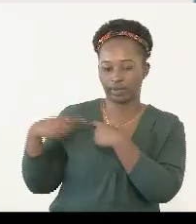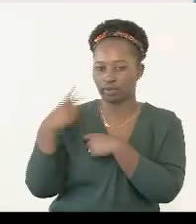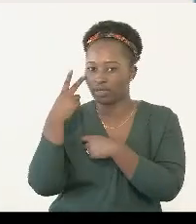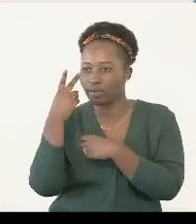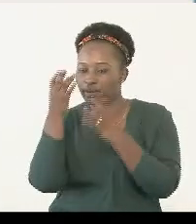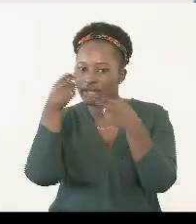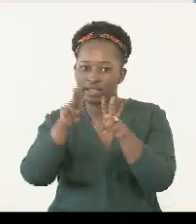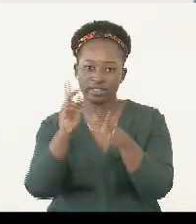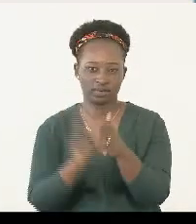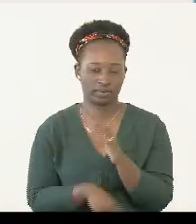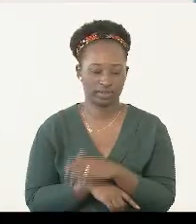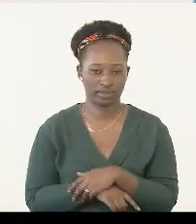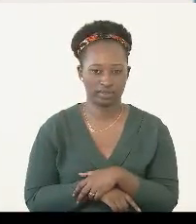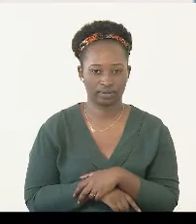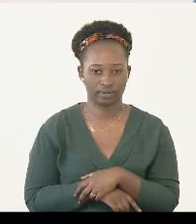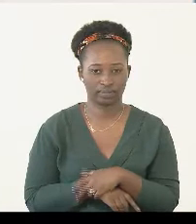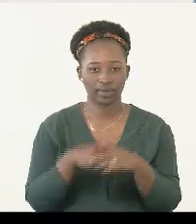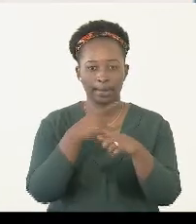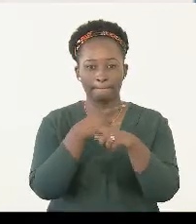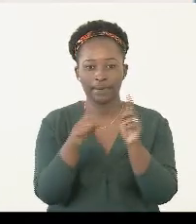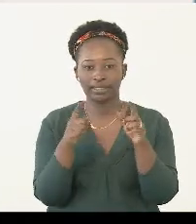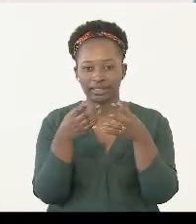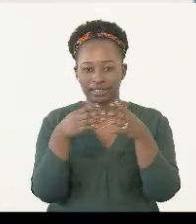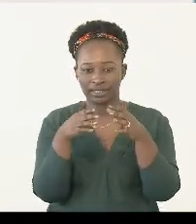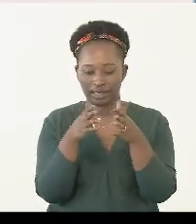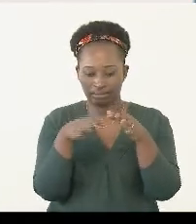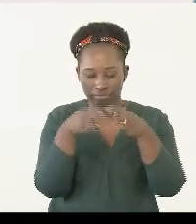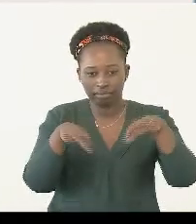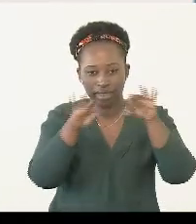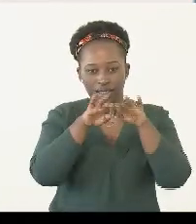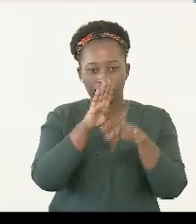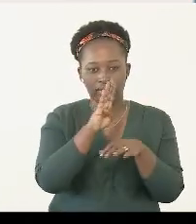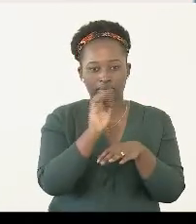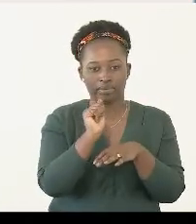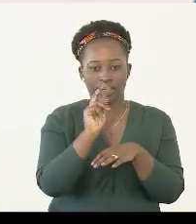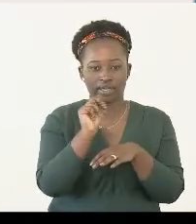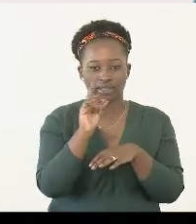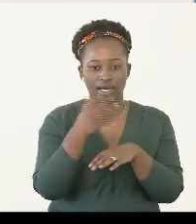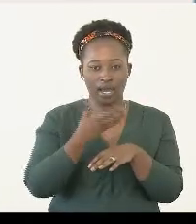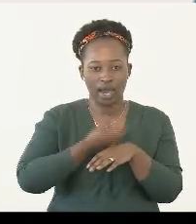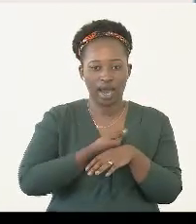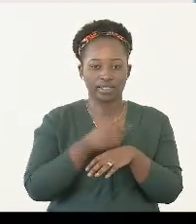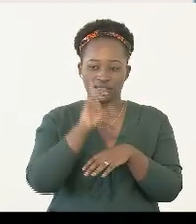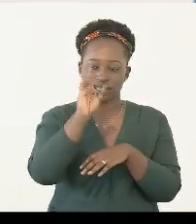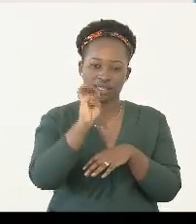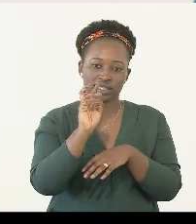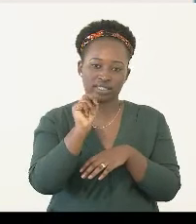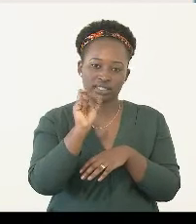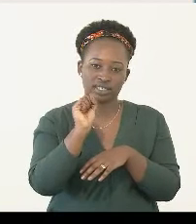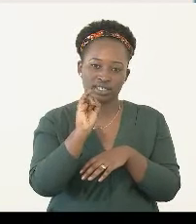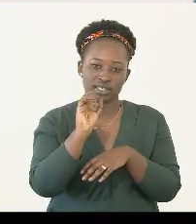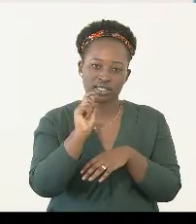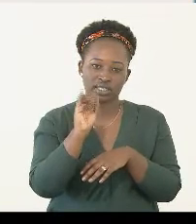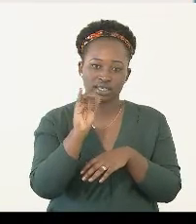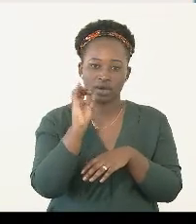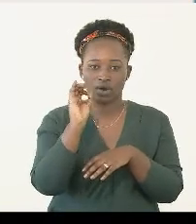at? But the main band had a density of 1.7. Remember, we started with this, now here we